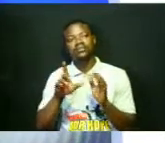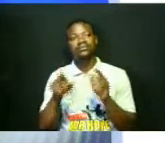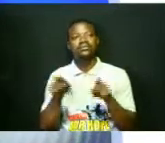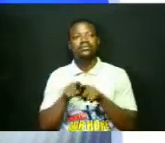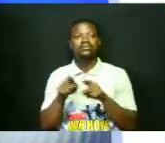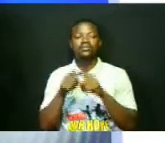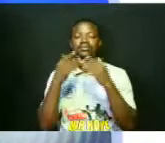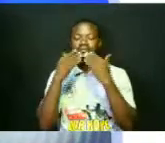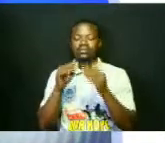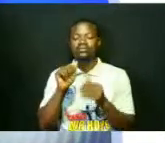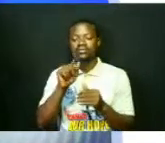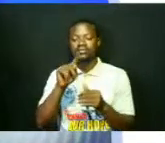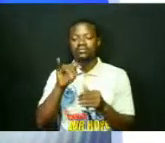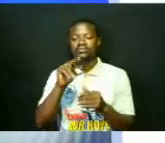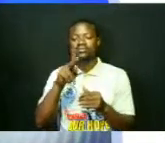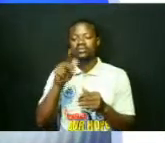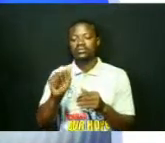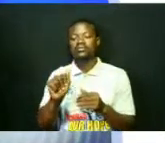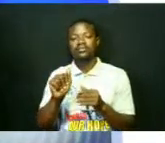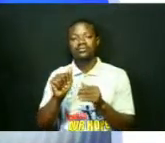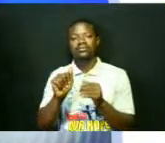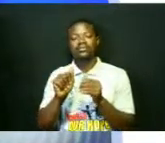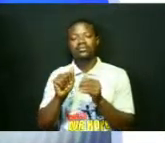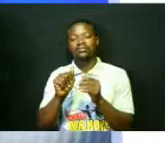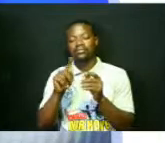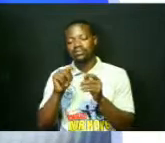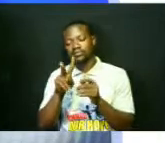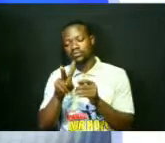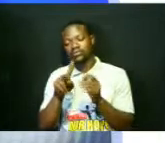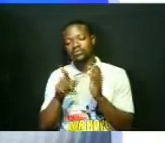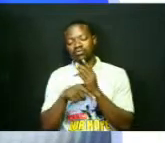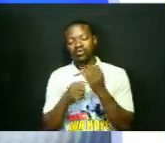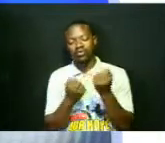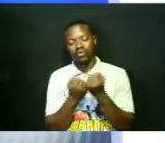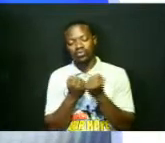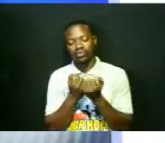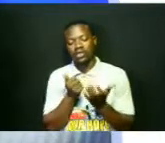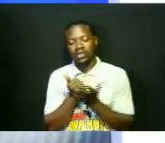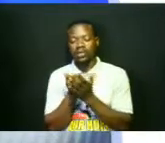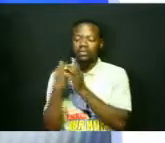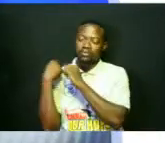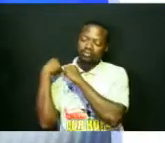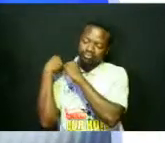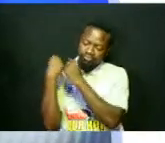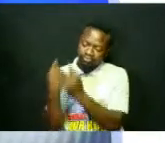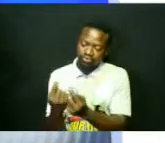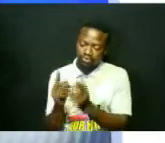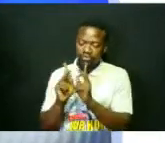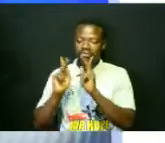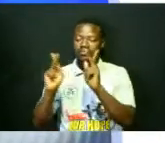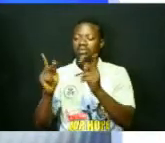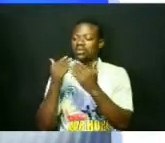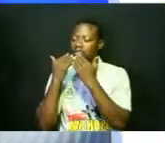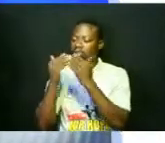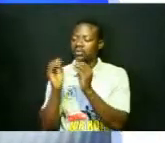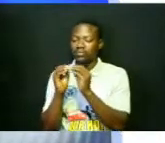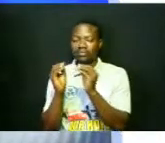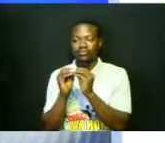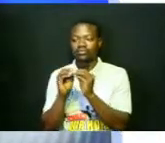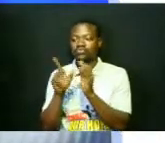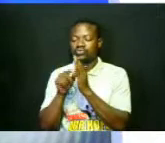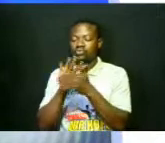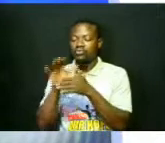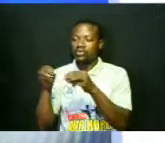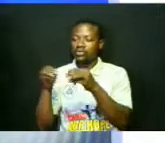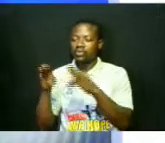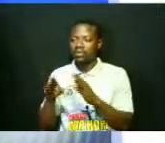also grateful to Atinka Media Village for this strong support throughout the year. We are so, so, so grateful to the management